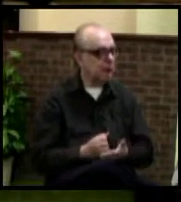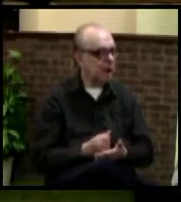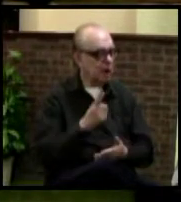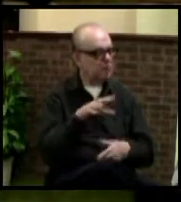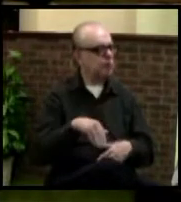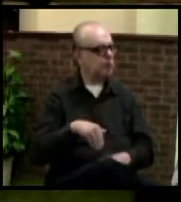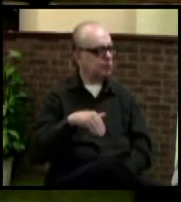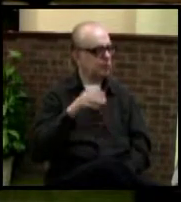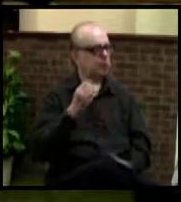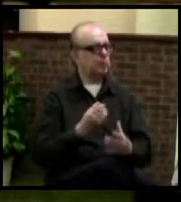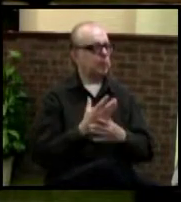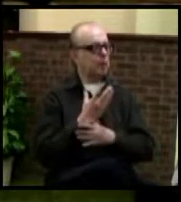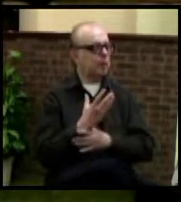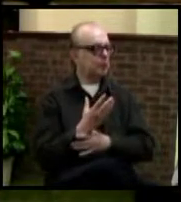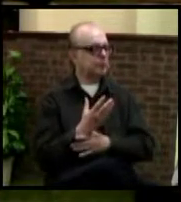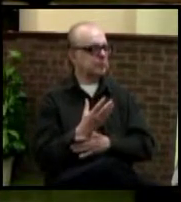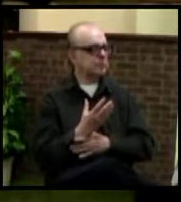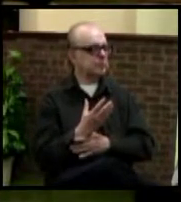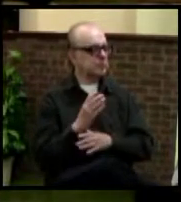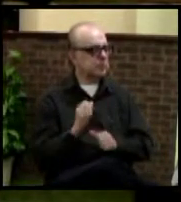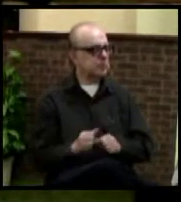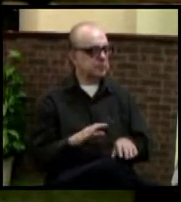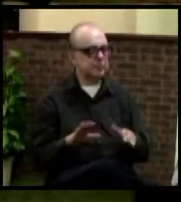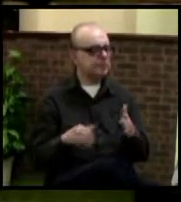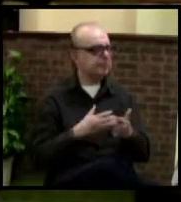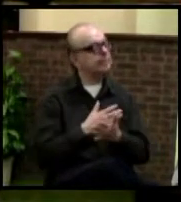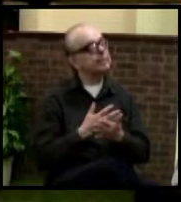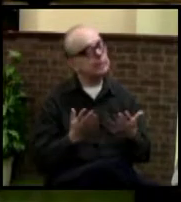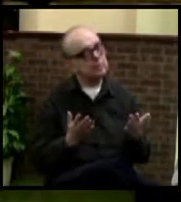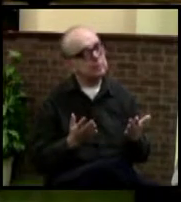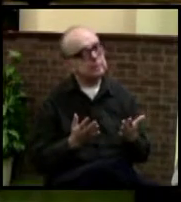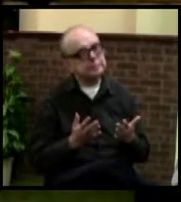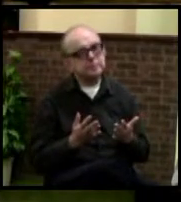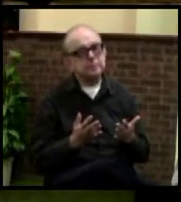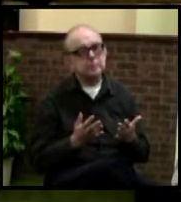Help you to grow and be able to do those things.